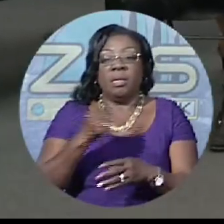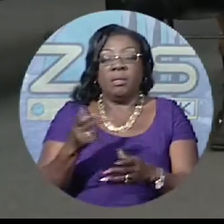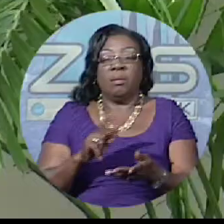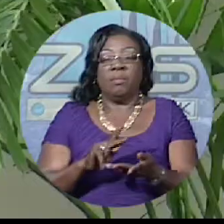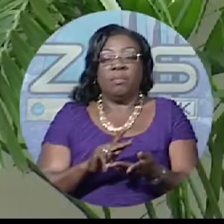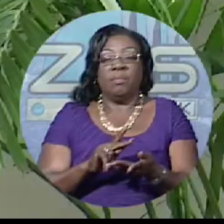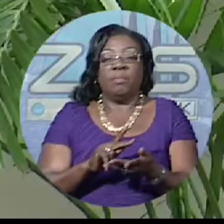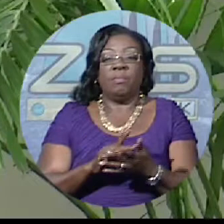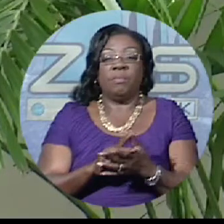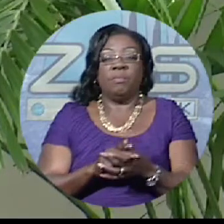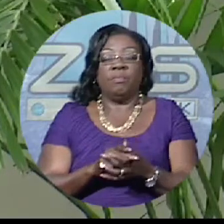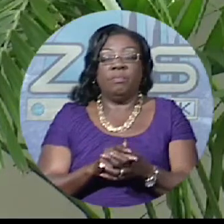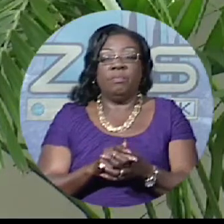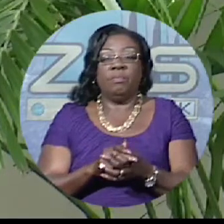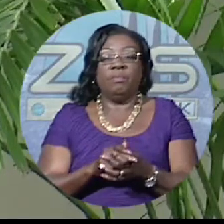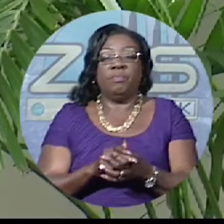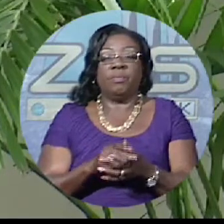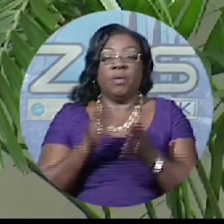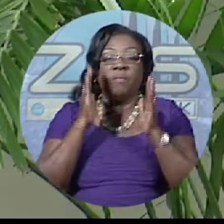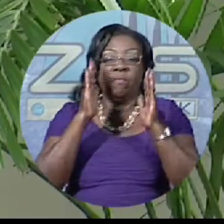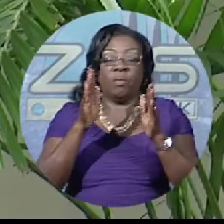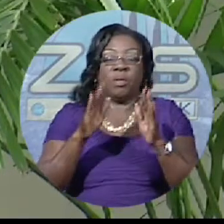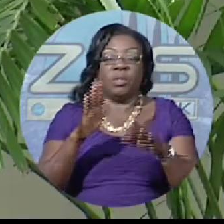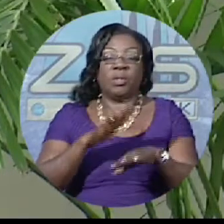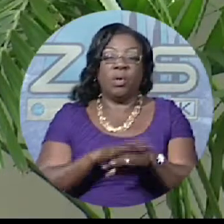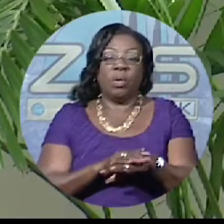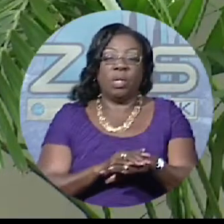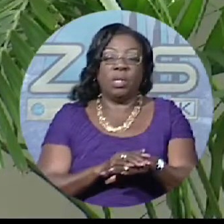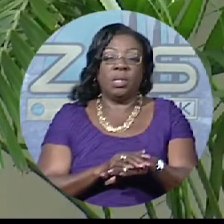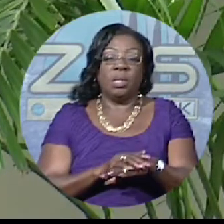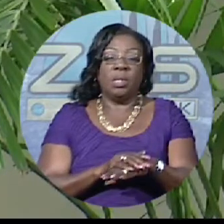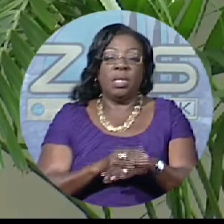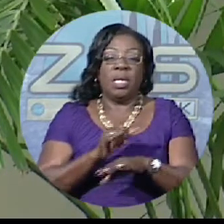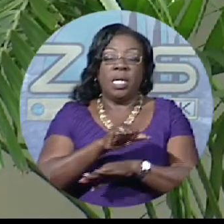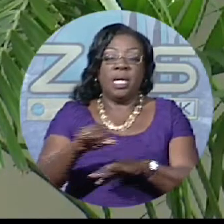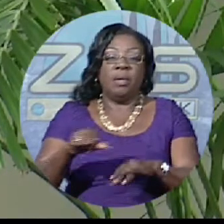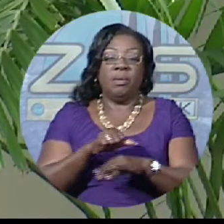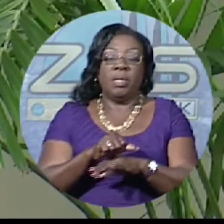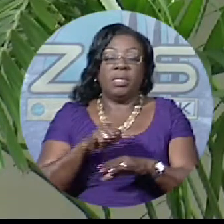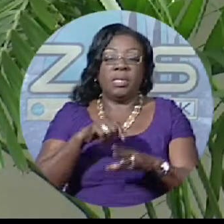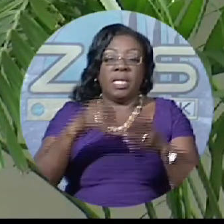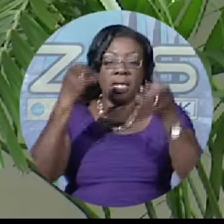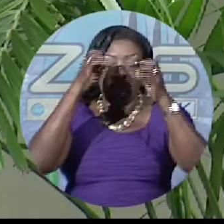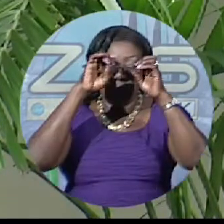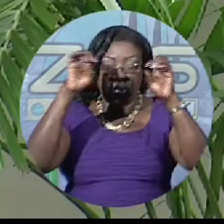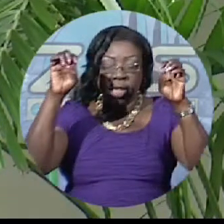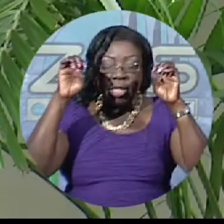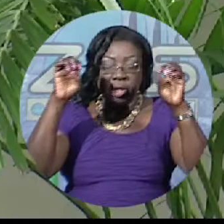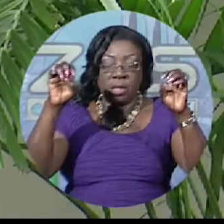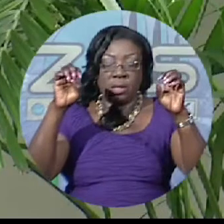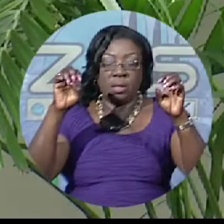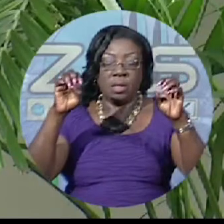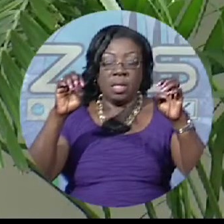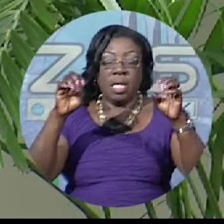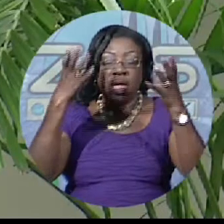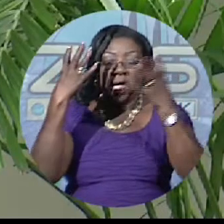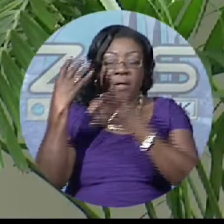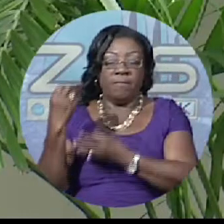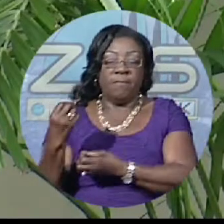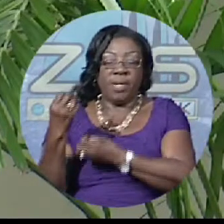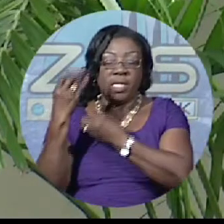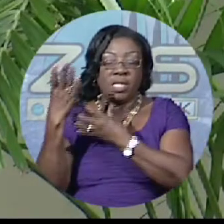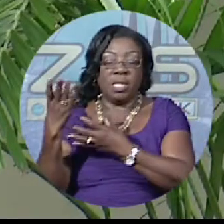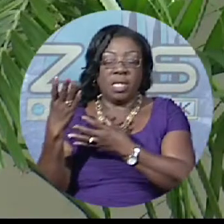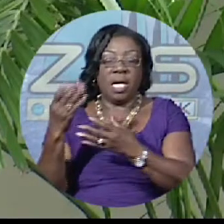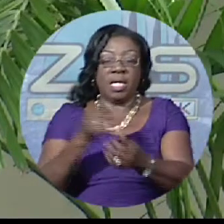partnership focus specifically on areas in education, information